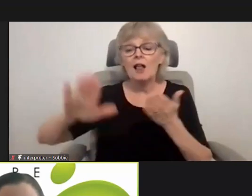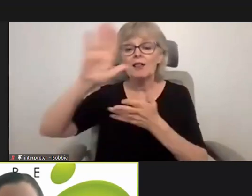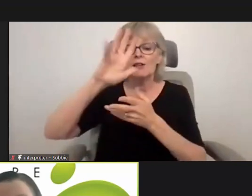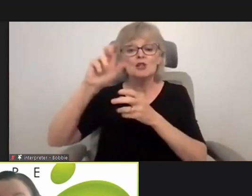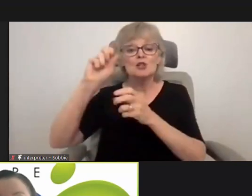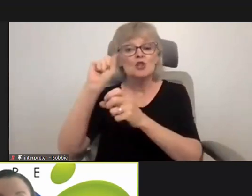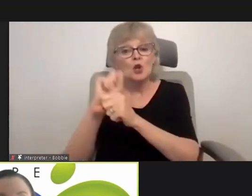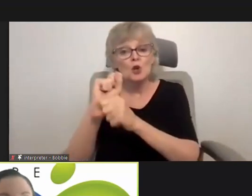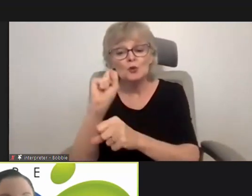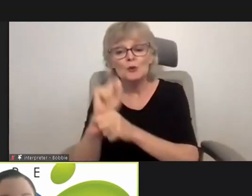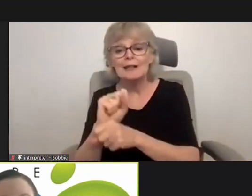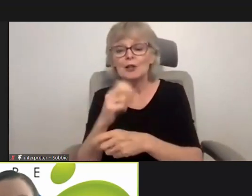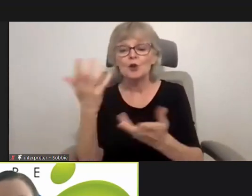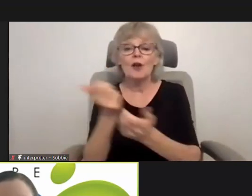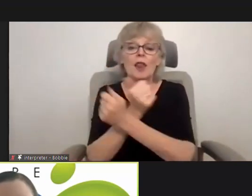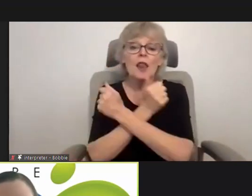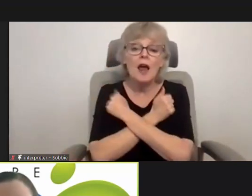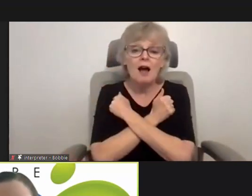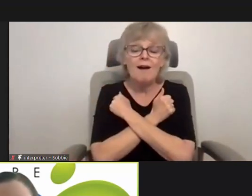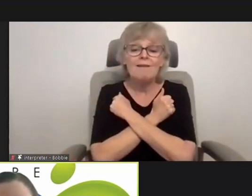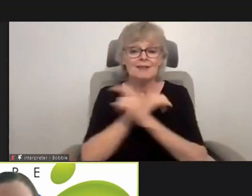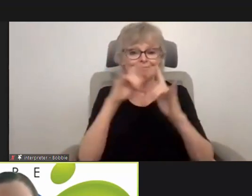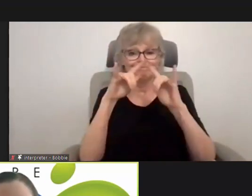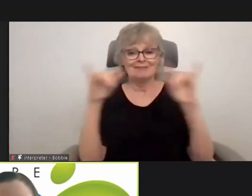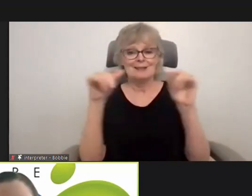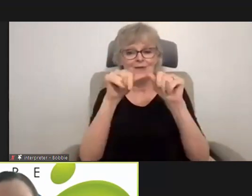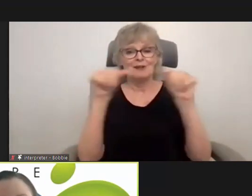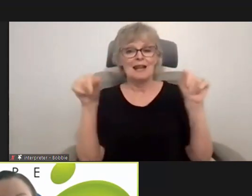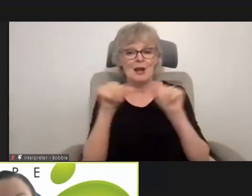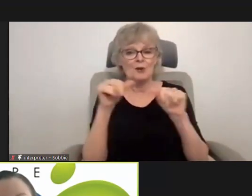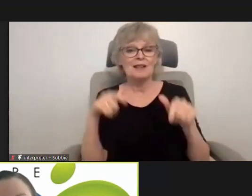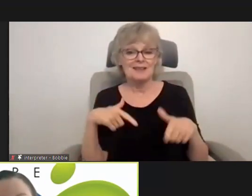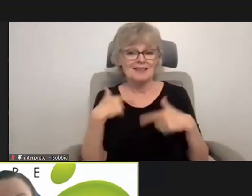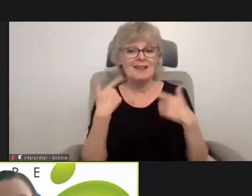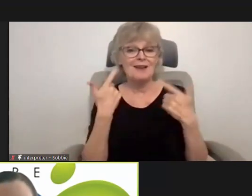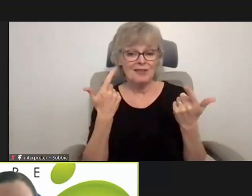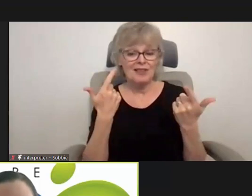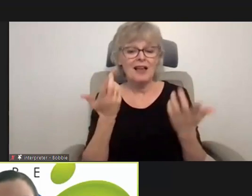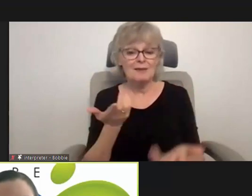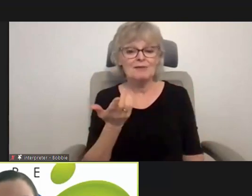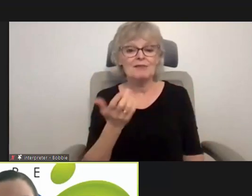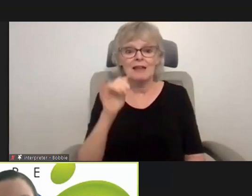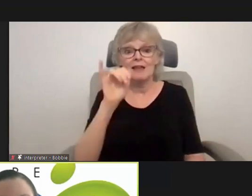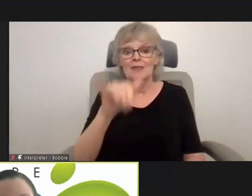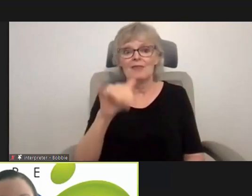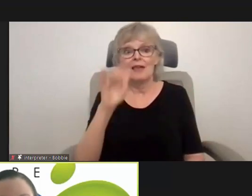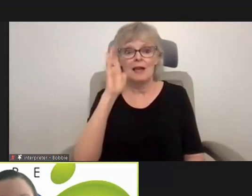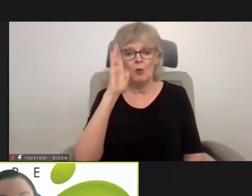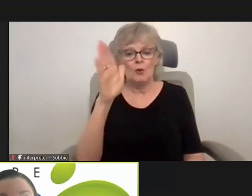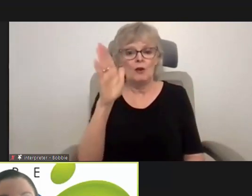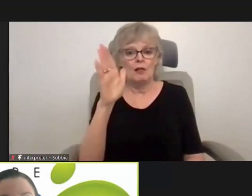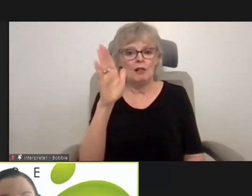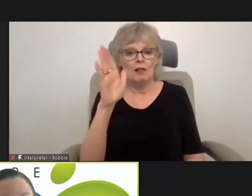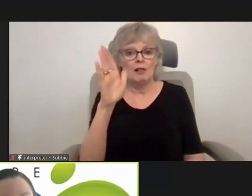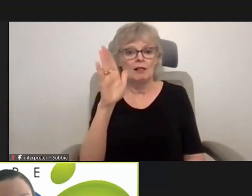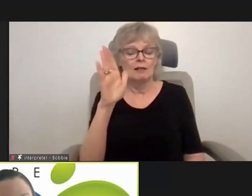love, all different areas of life, and that will be aired on